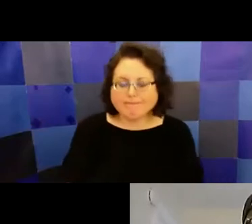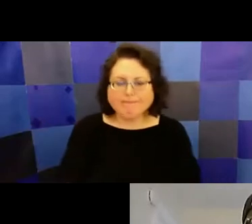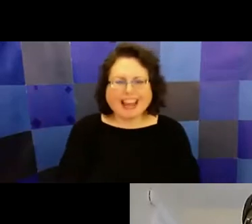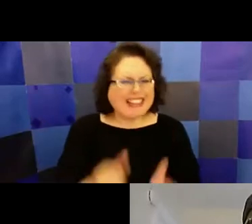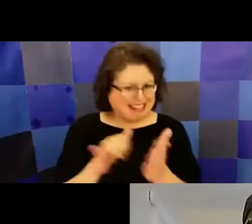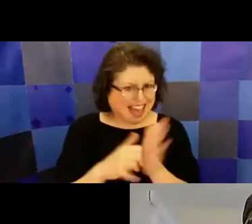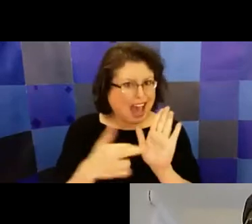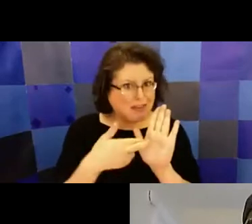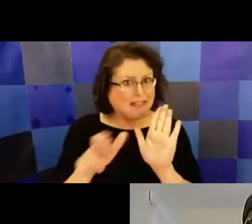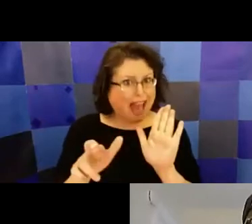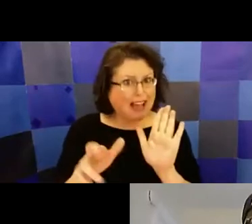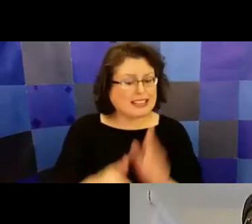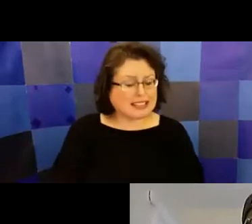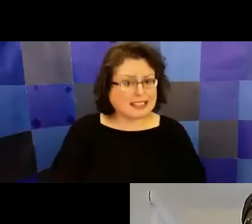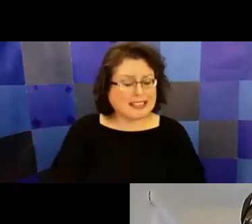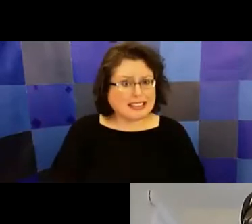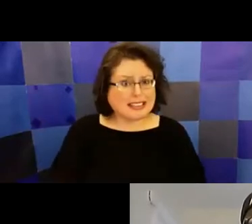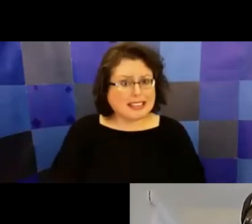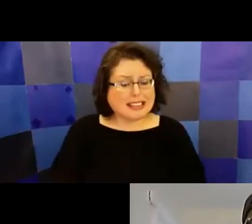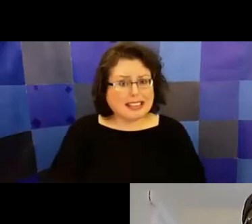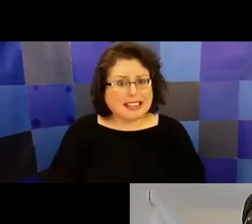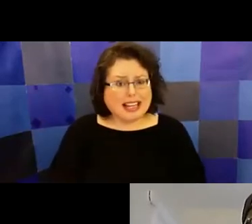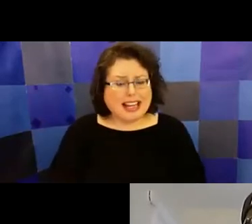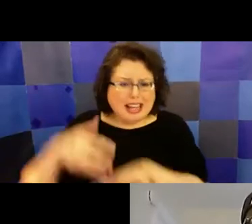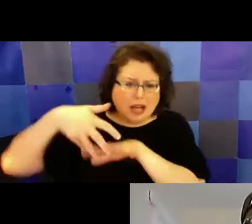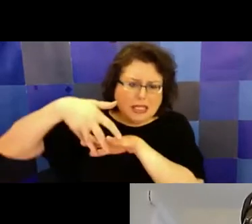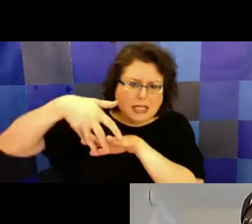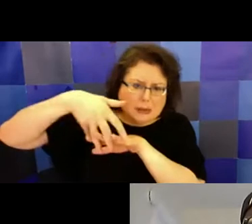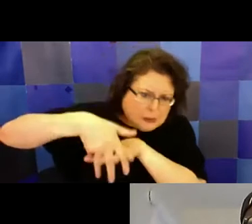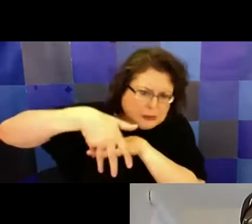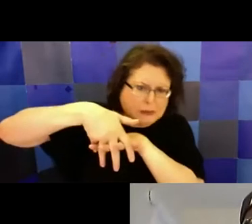reflects, the entrenched